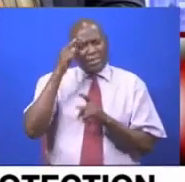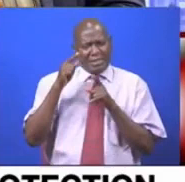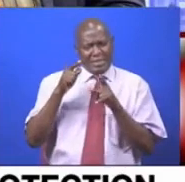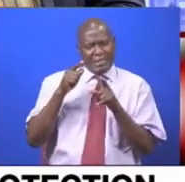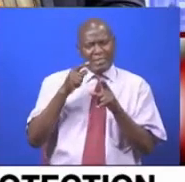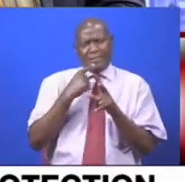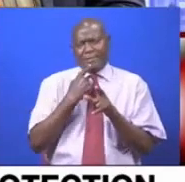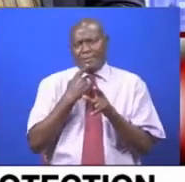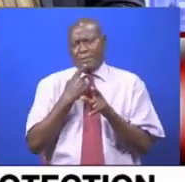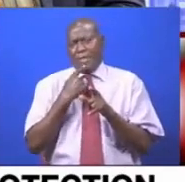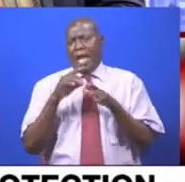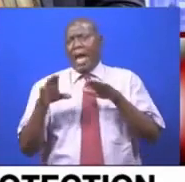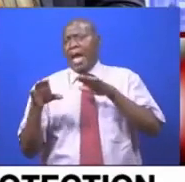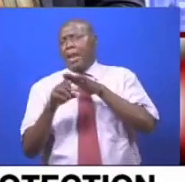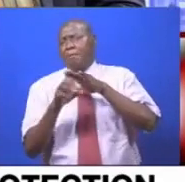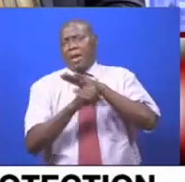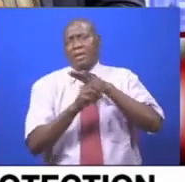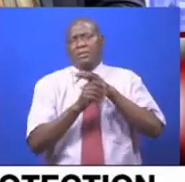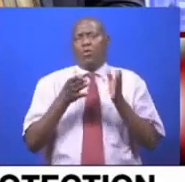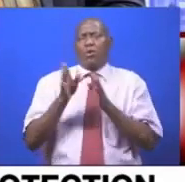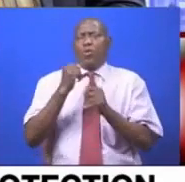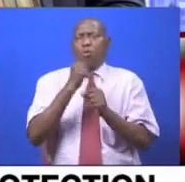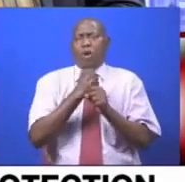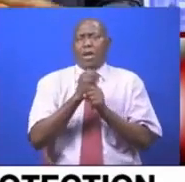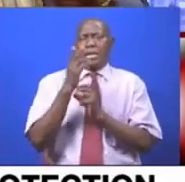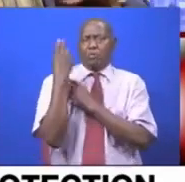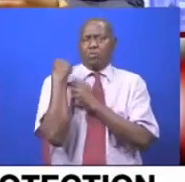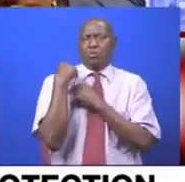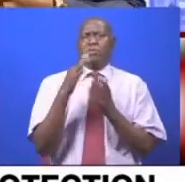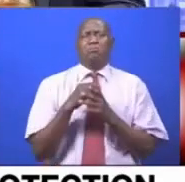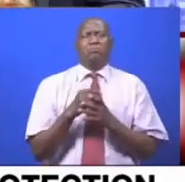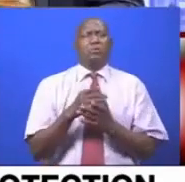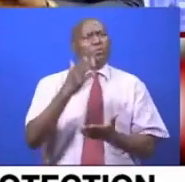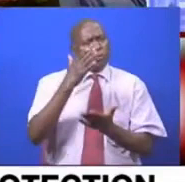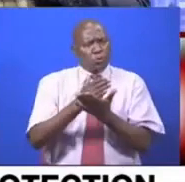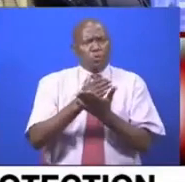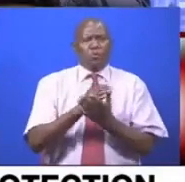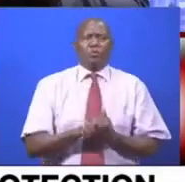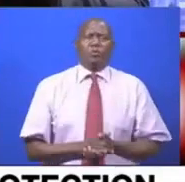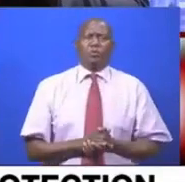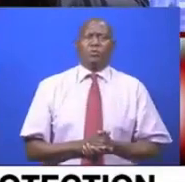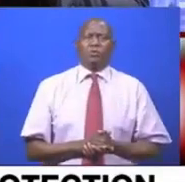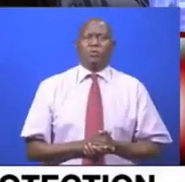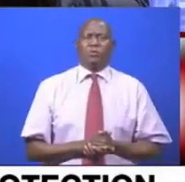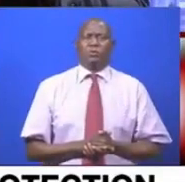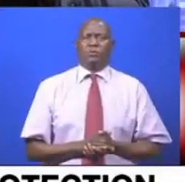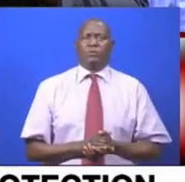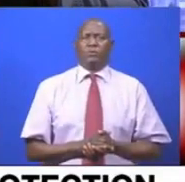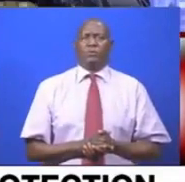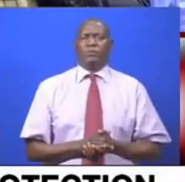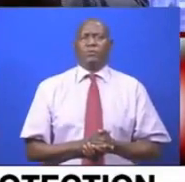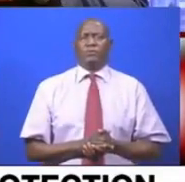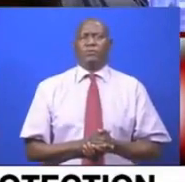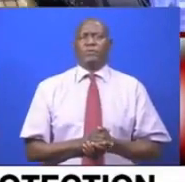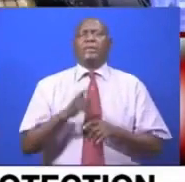way undermines the way it conducts its duties? Absolutely. When we talk